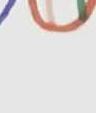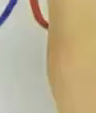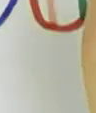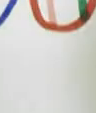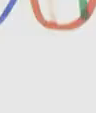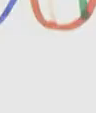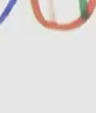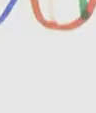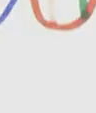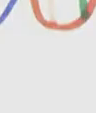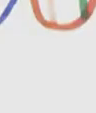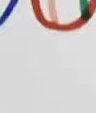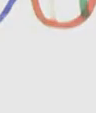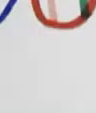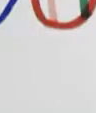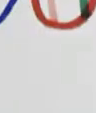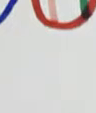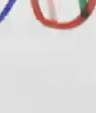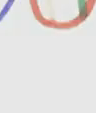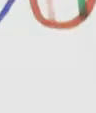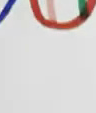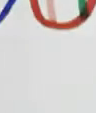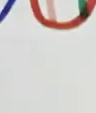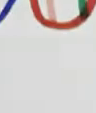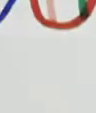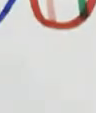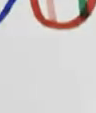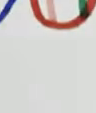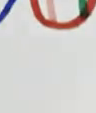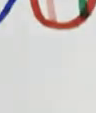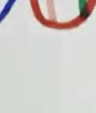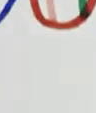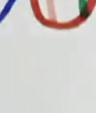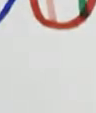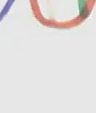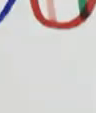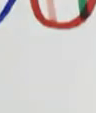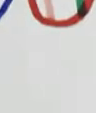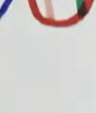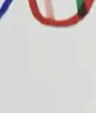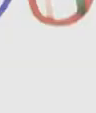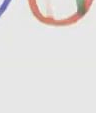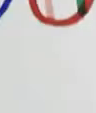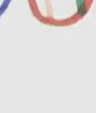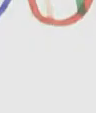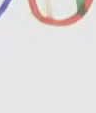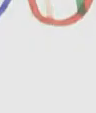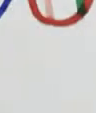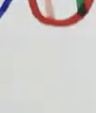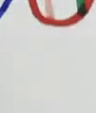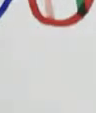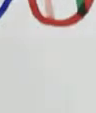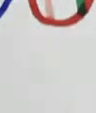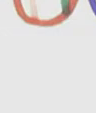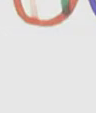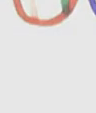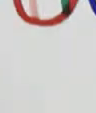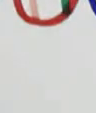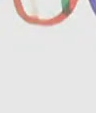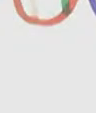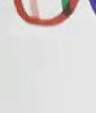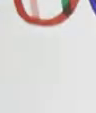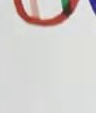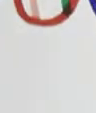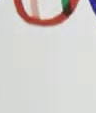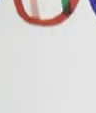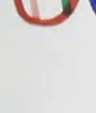of cases, the cause of CHD is not identified. This is because CHD is a very complex disease and is likely caused